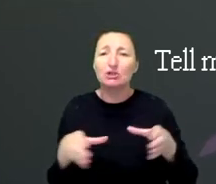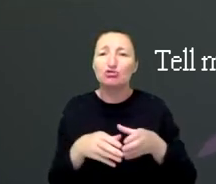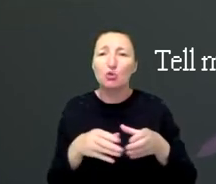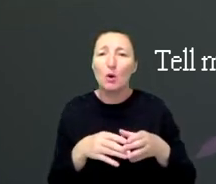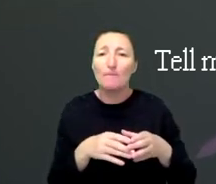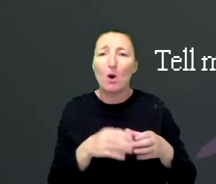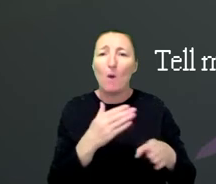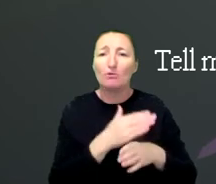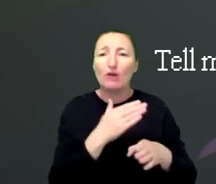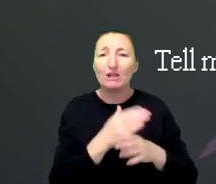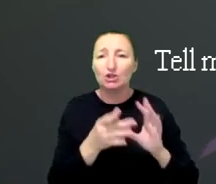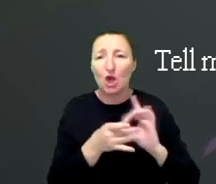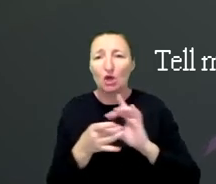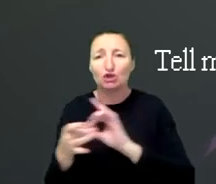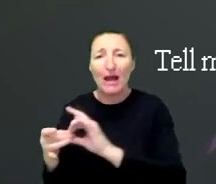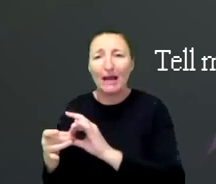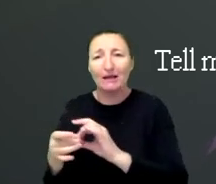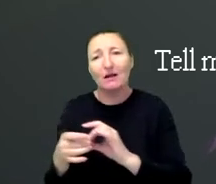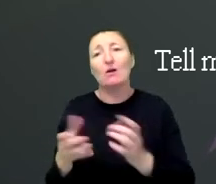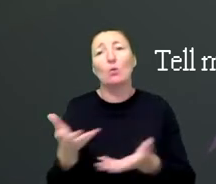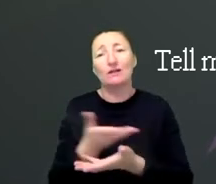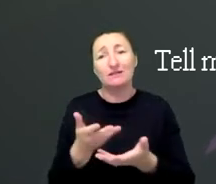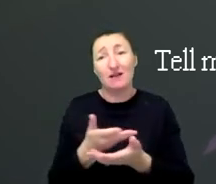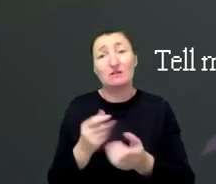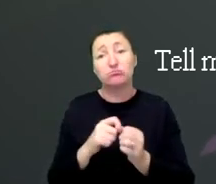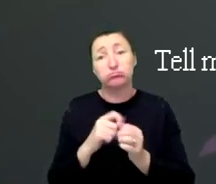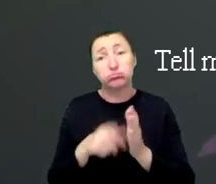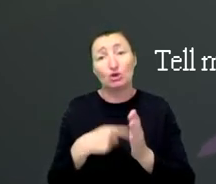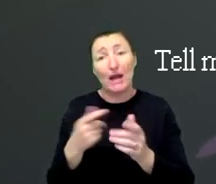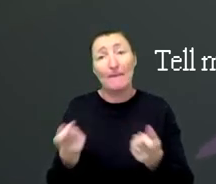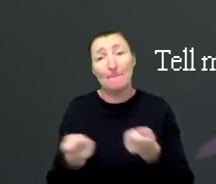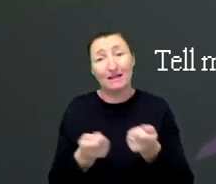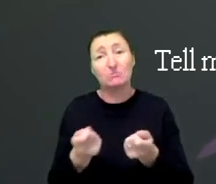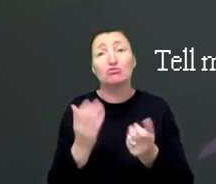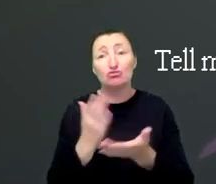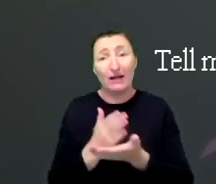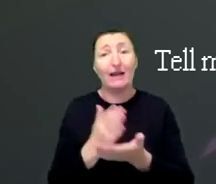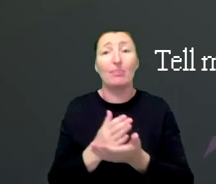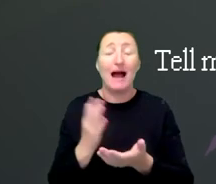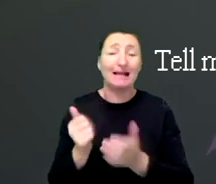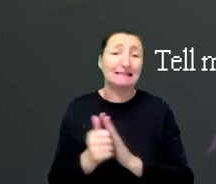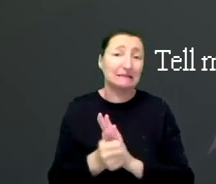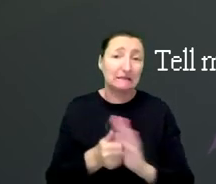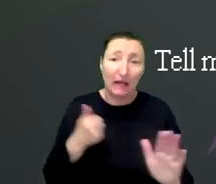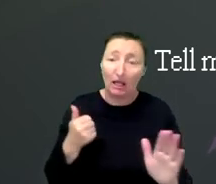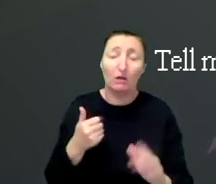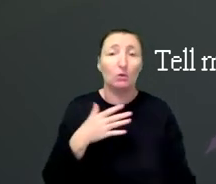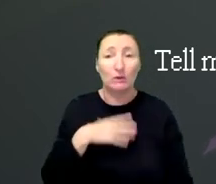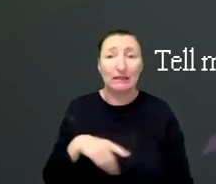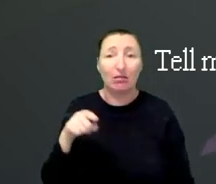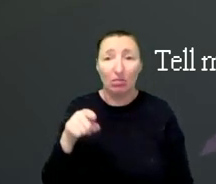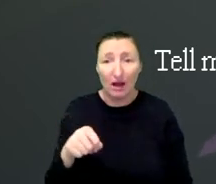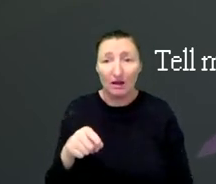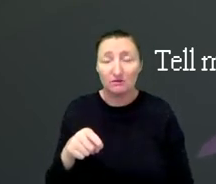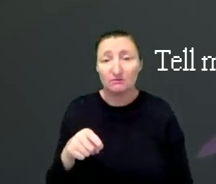project management as like a special, as an art. And yeah, I think like we like